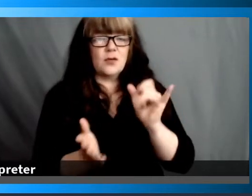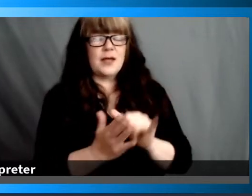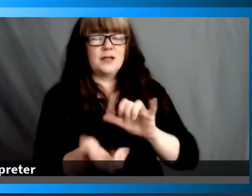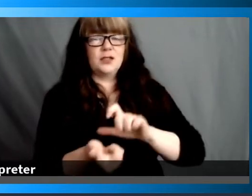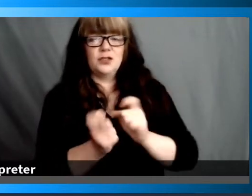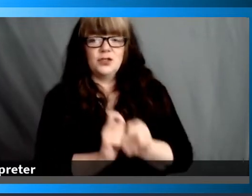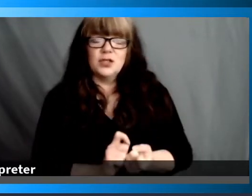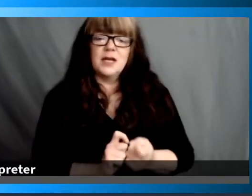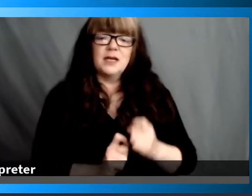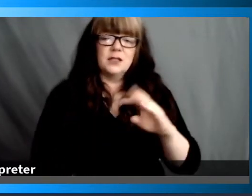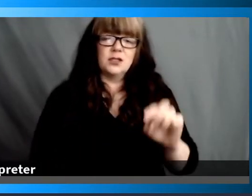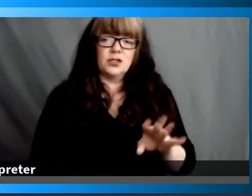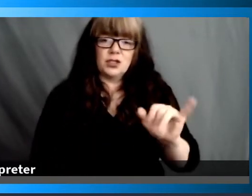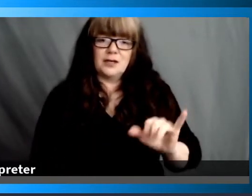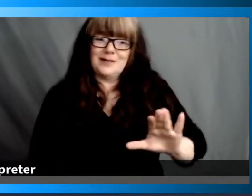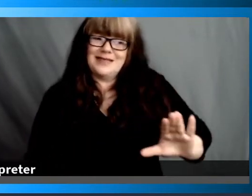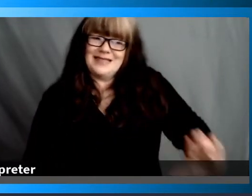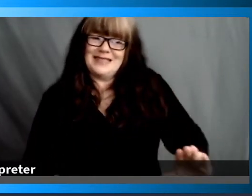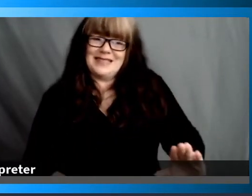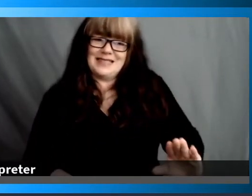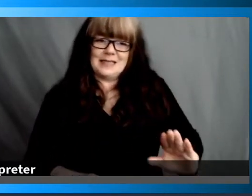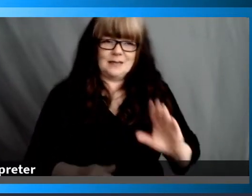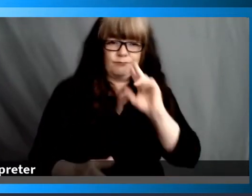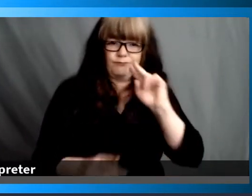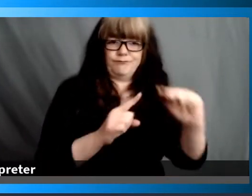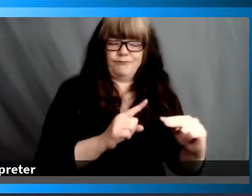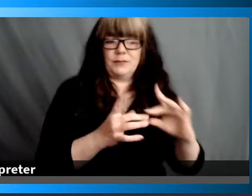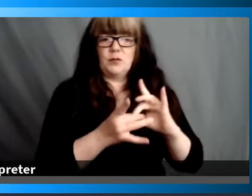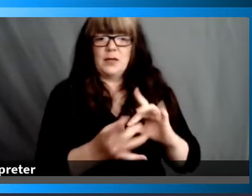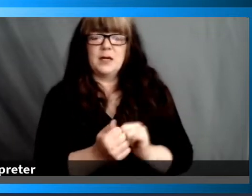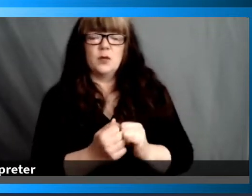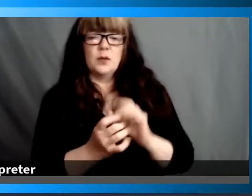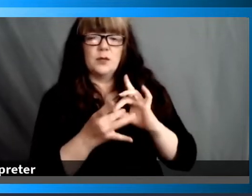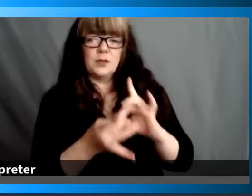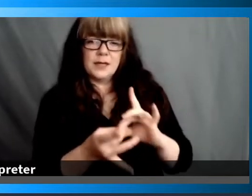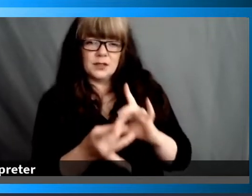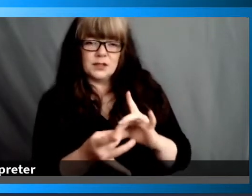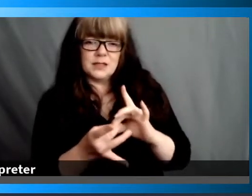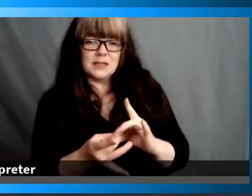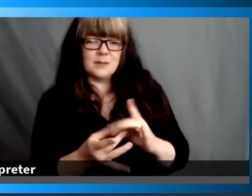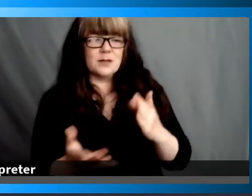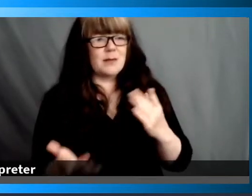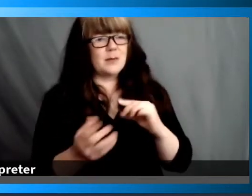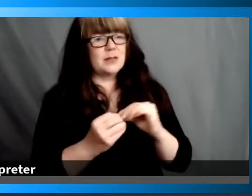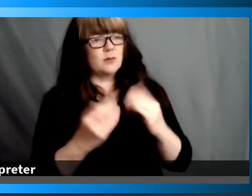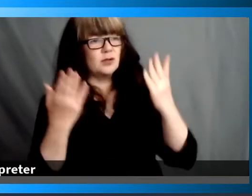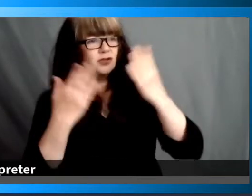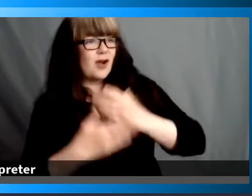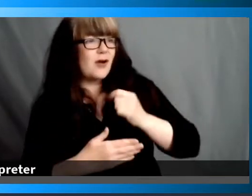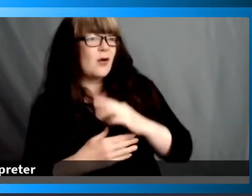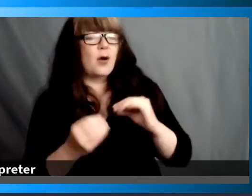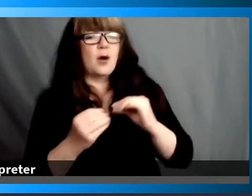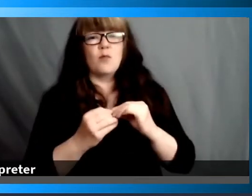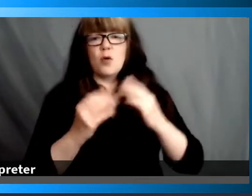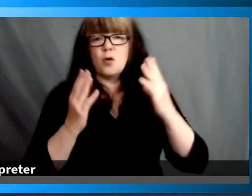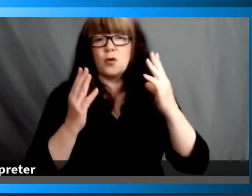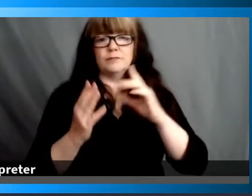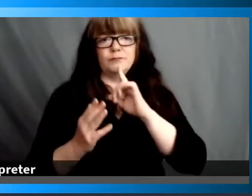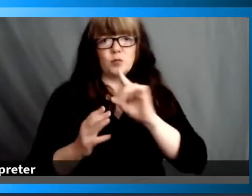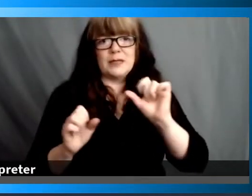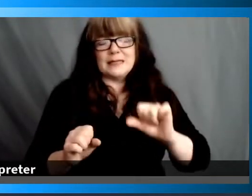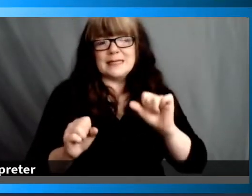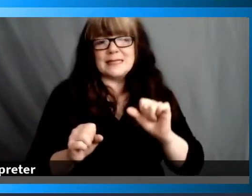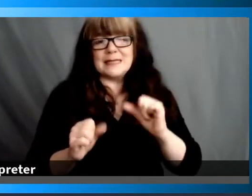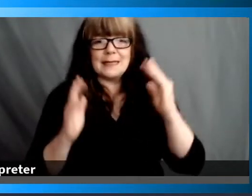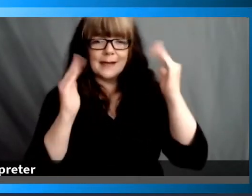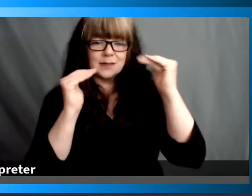gave him a much darker, or maybe a more realistic in an unrealistic way, expectations of a relationship. Like,